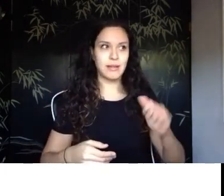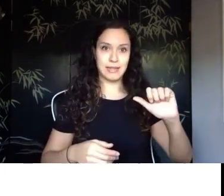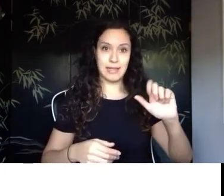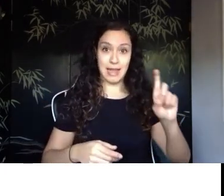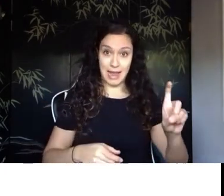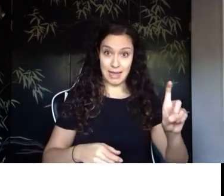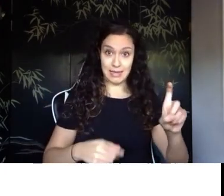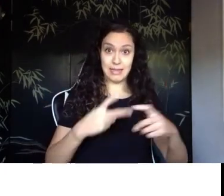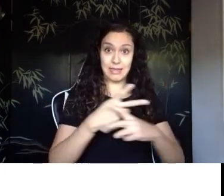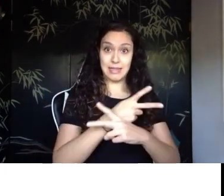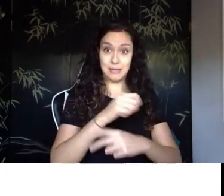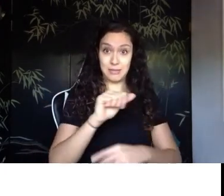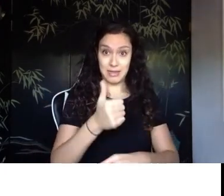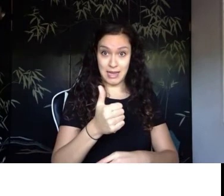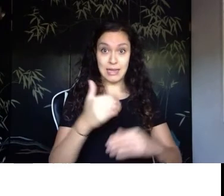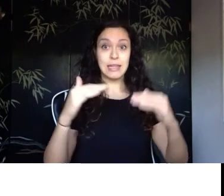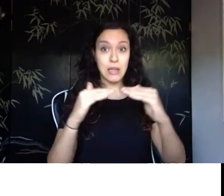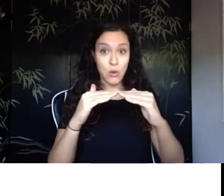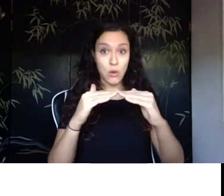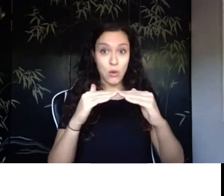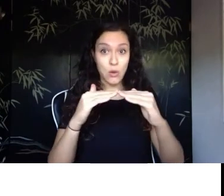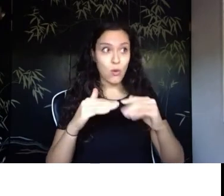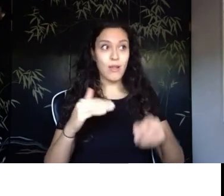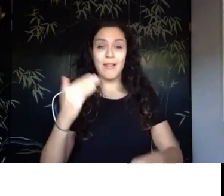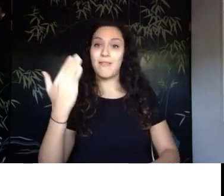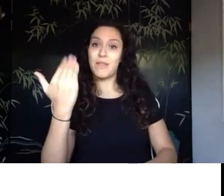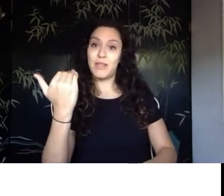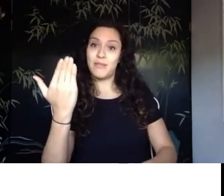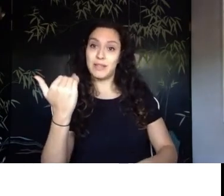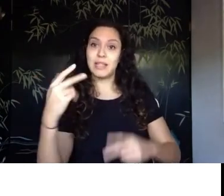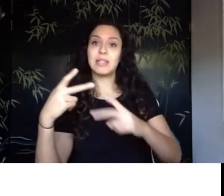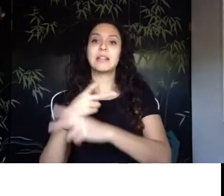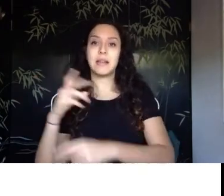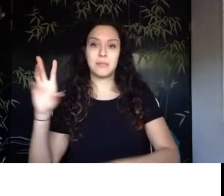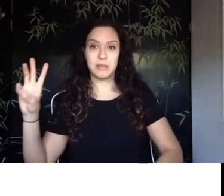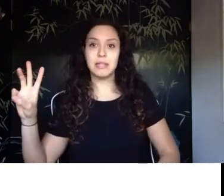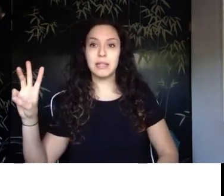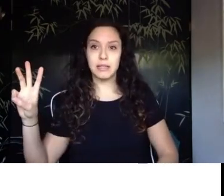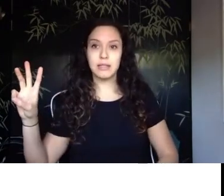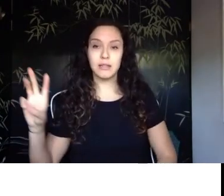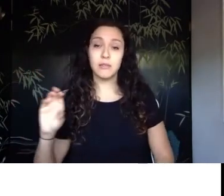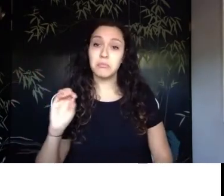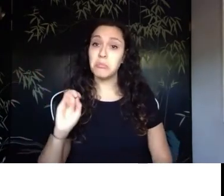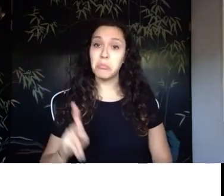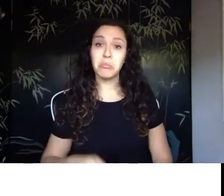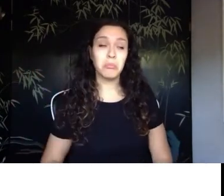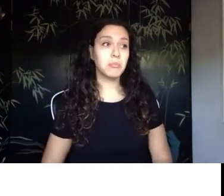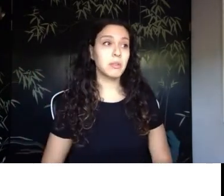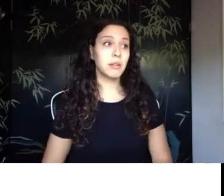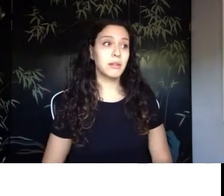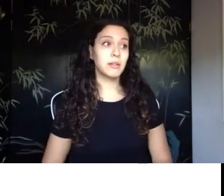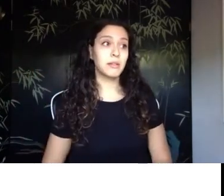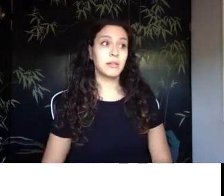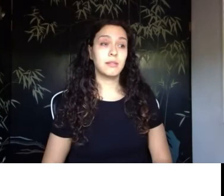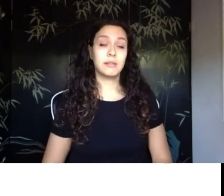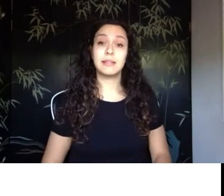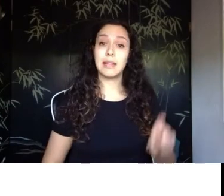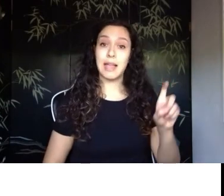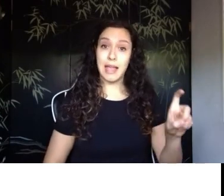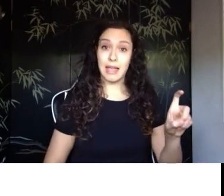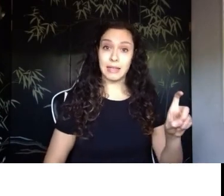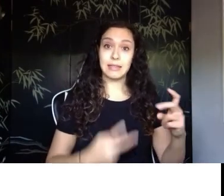or 10 times x, it does not matter how you write it, equals 15 times 6.